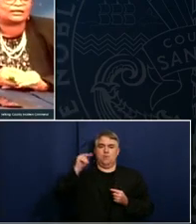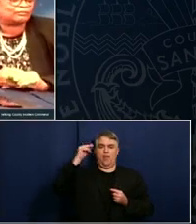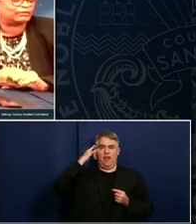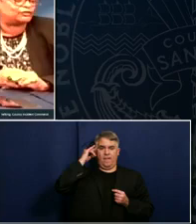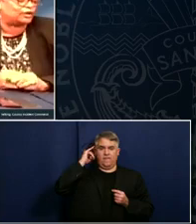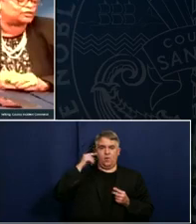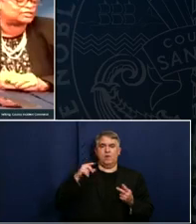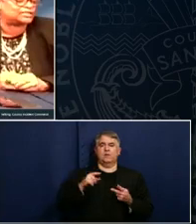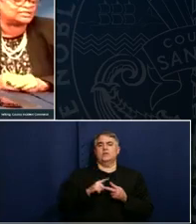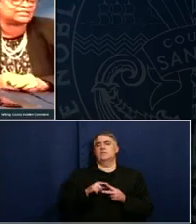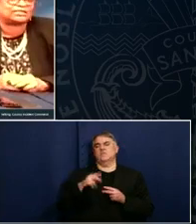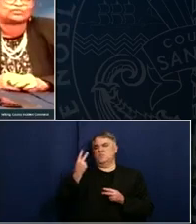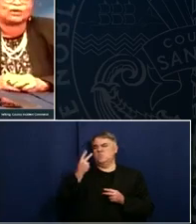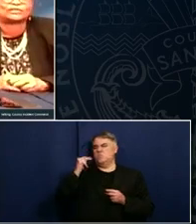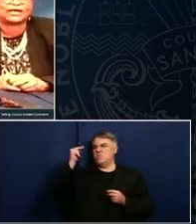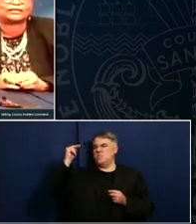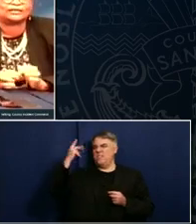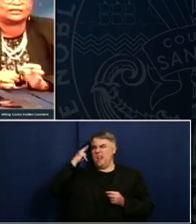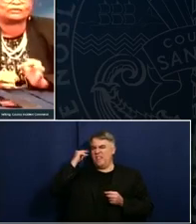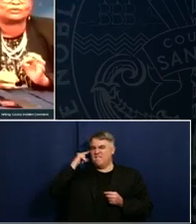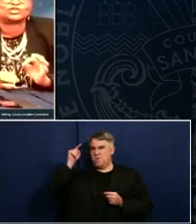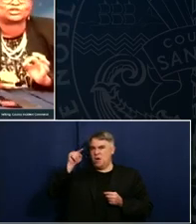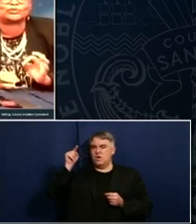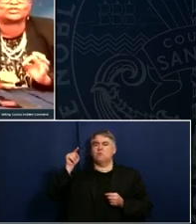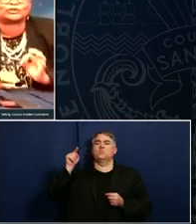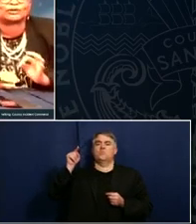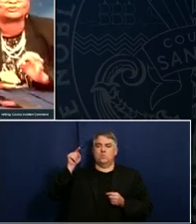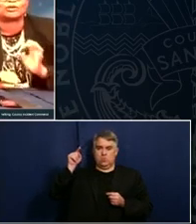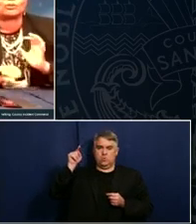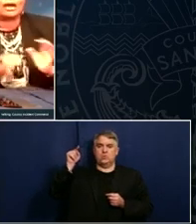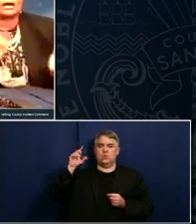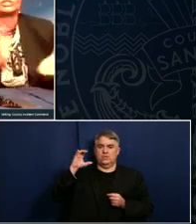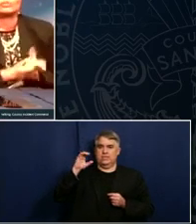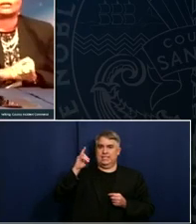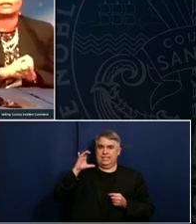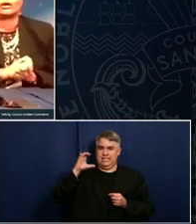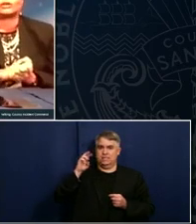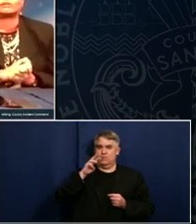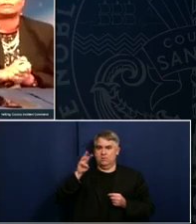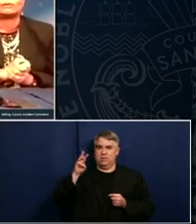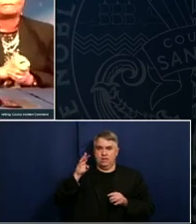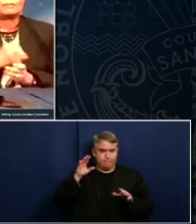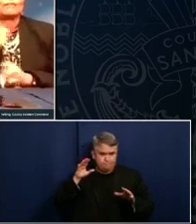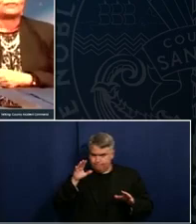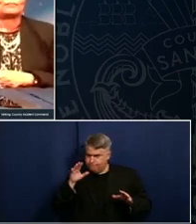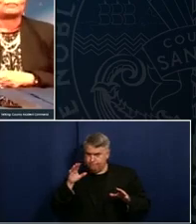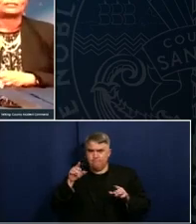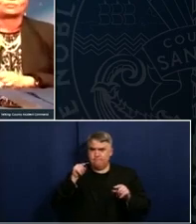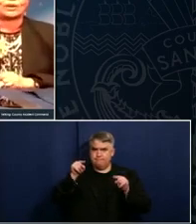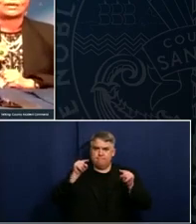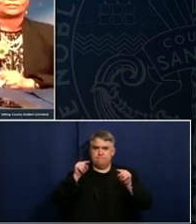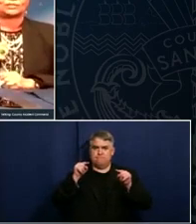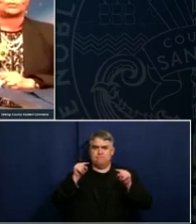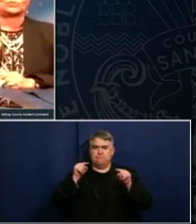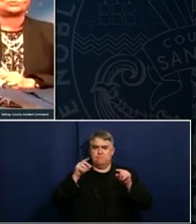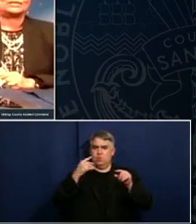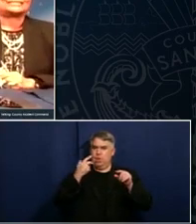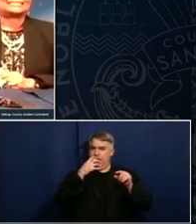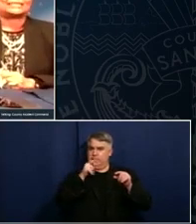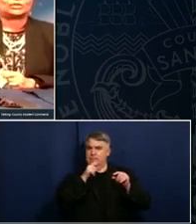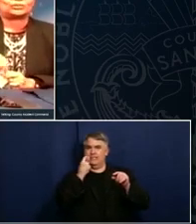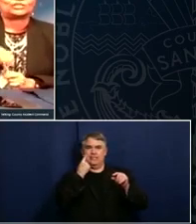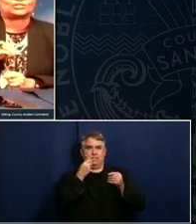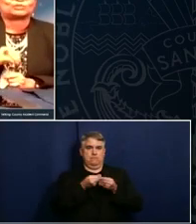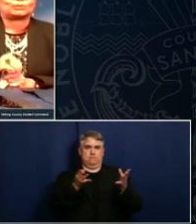of today. But if you go to the CDC's website, it will show 0. So just want to encourage people that the best way